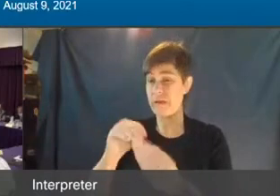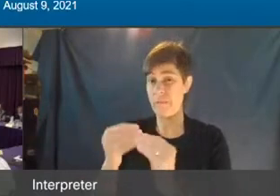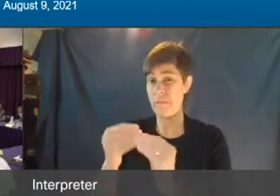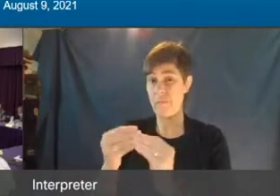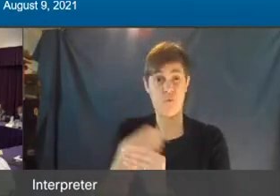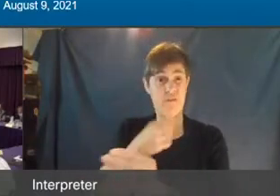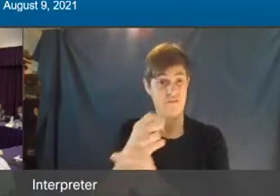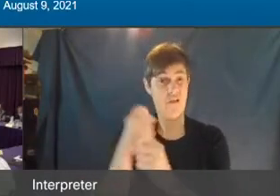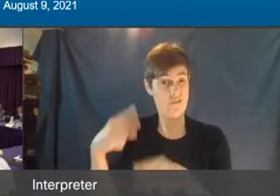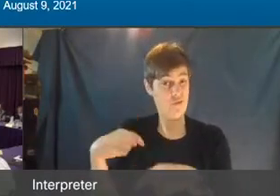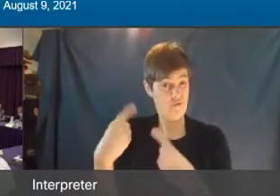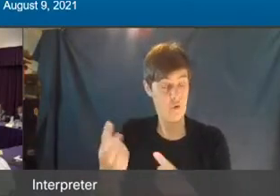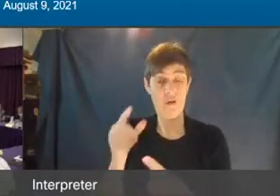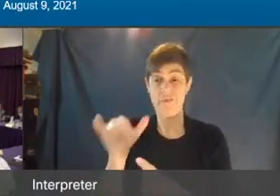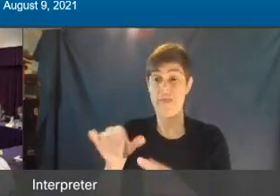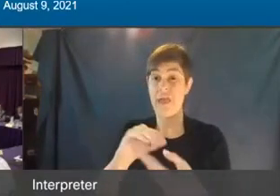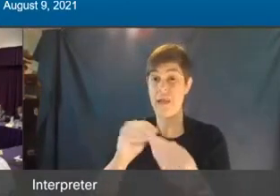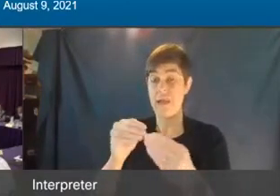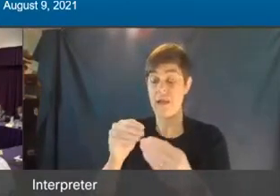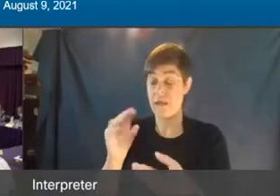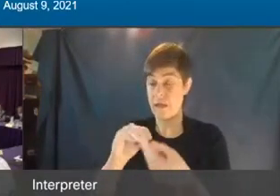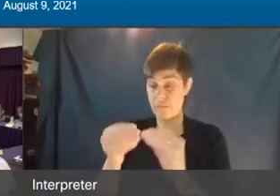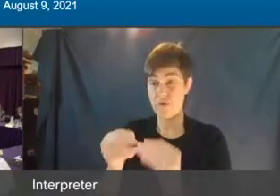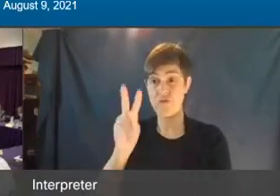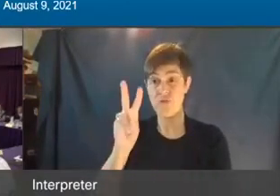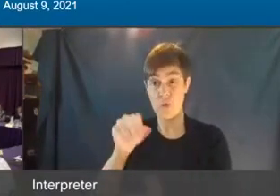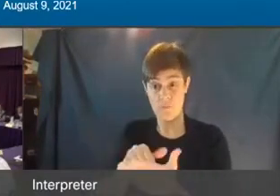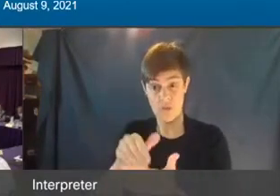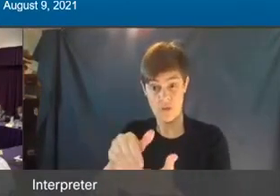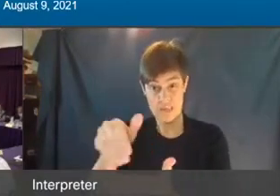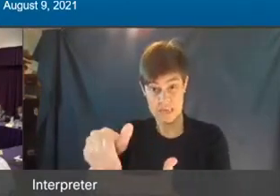us. And that number is